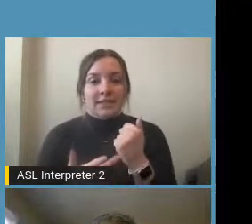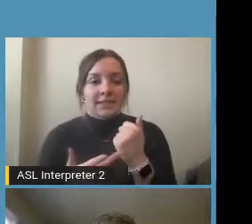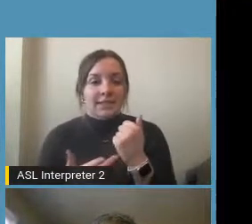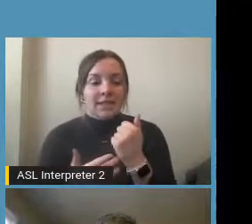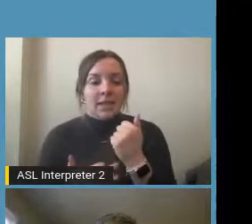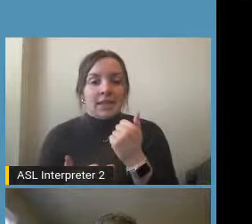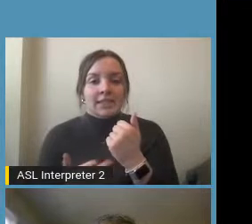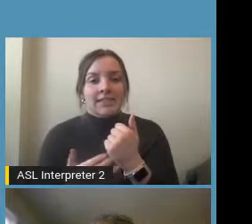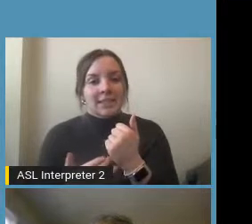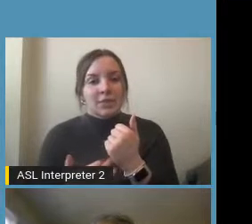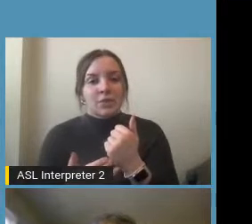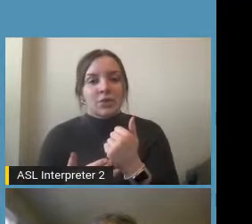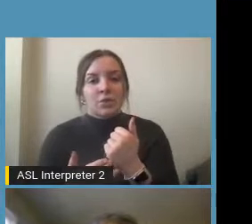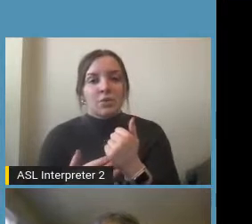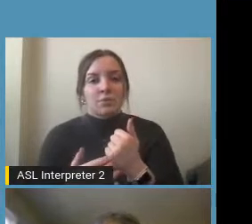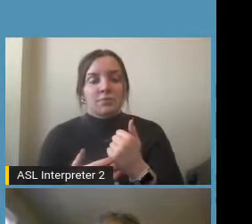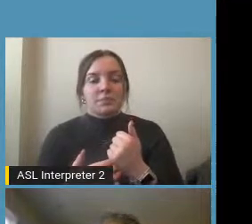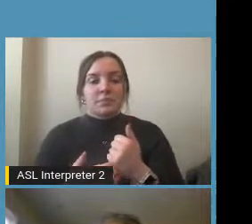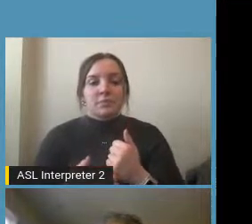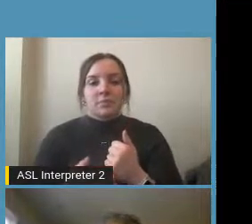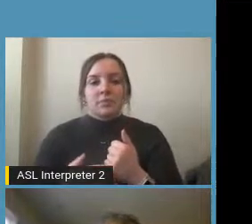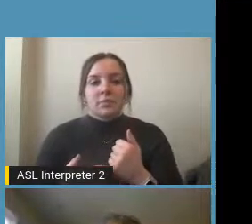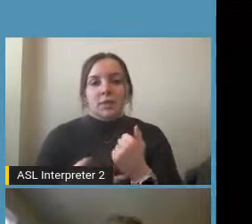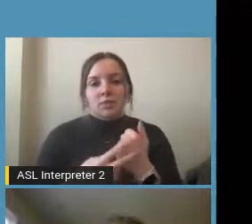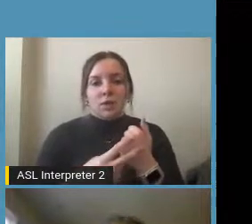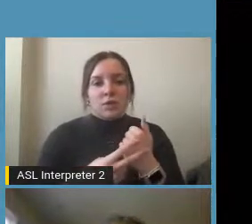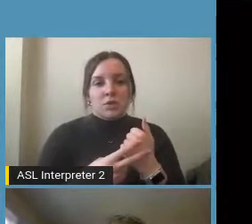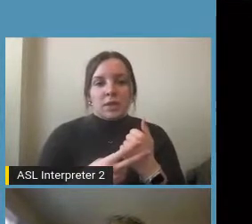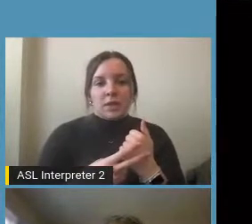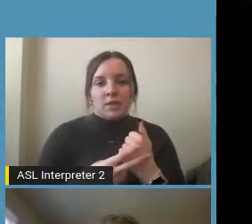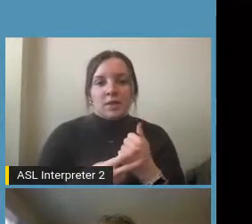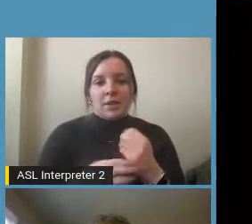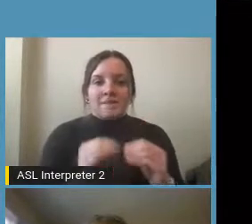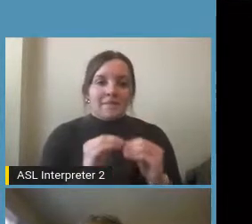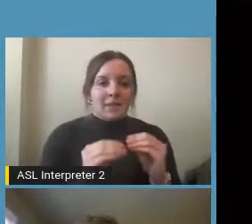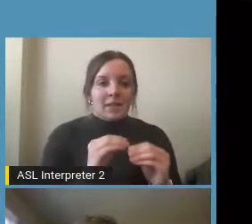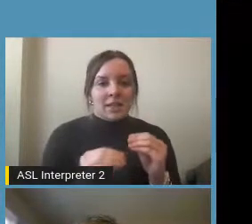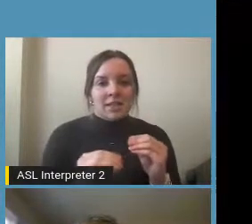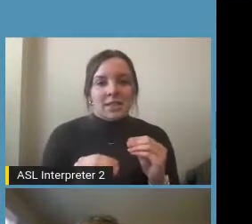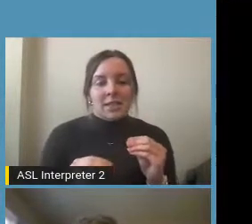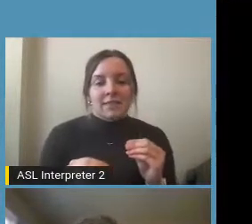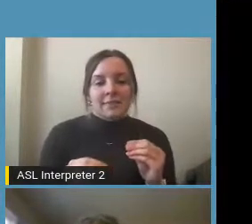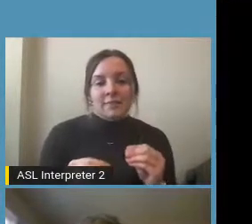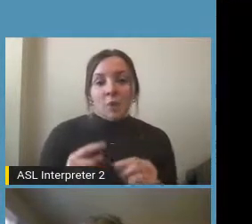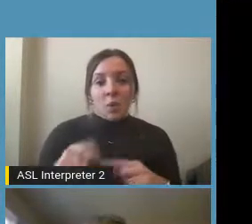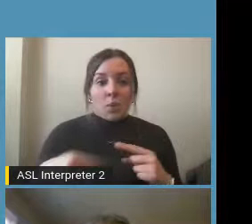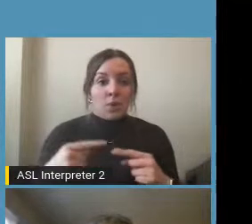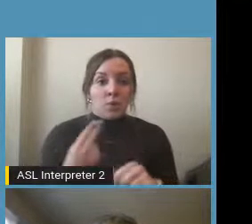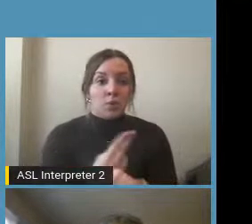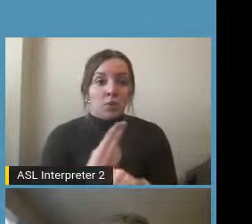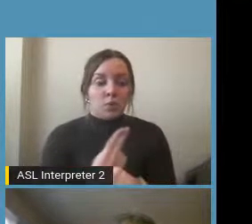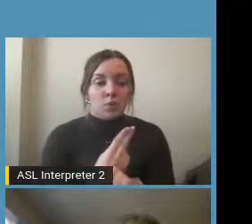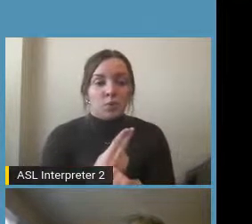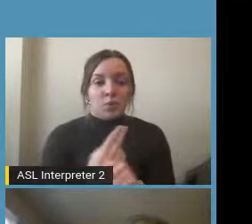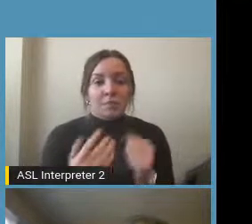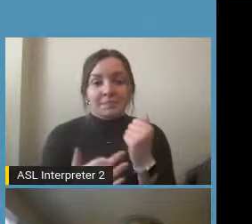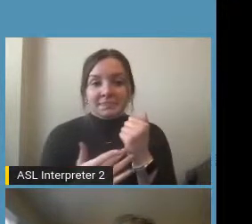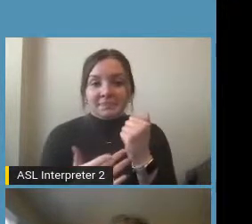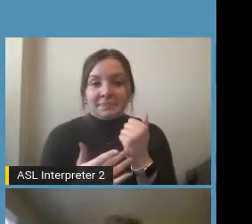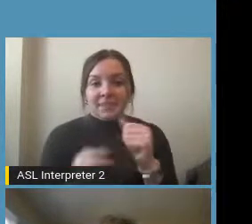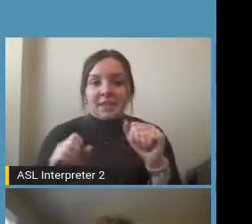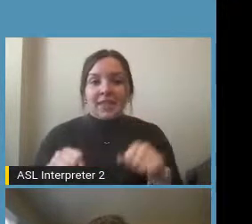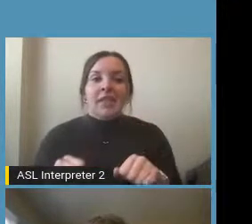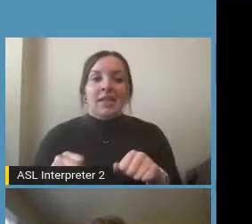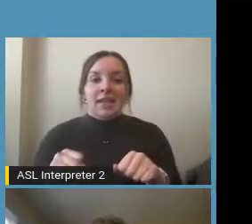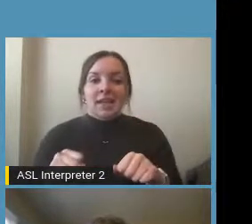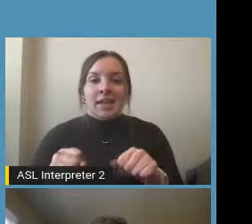can enable redesigning an object from scratch. But when you add digitization into the original object, you can also modify